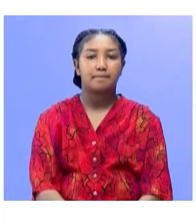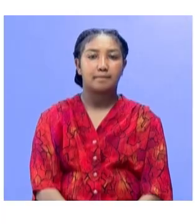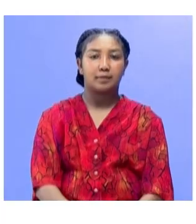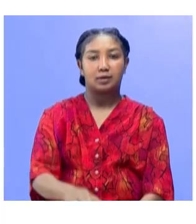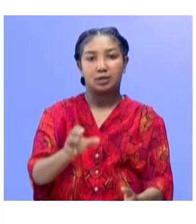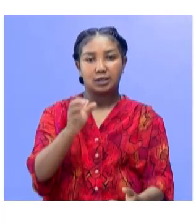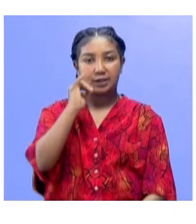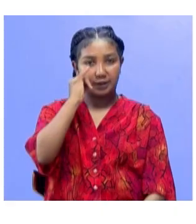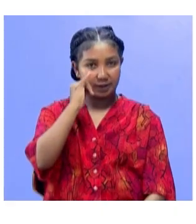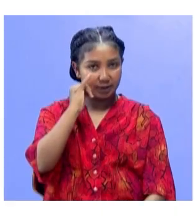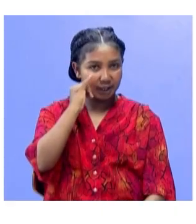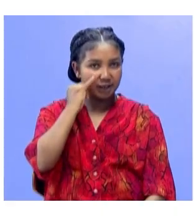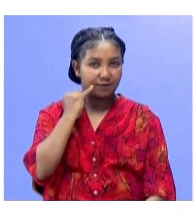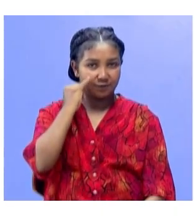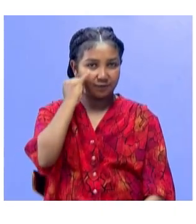If